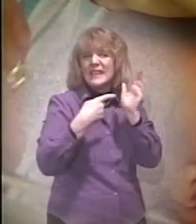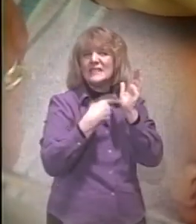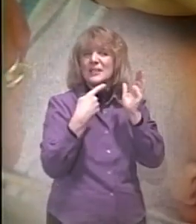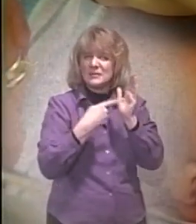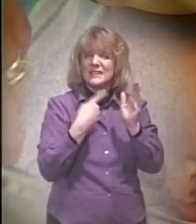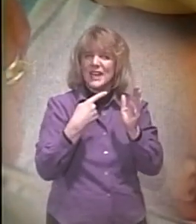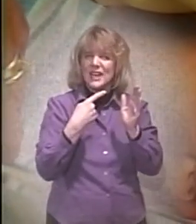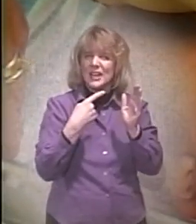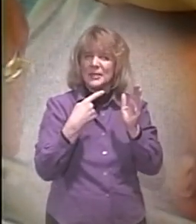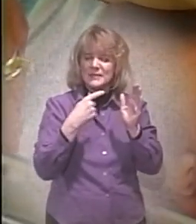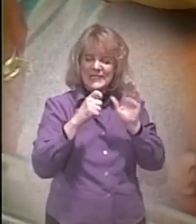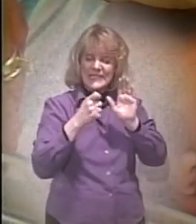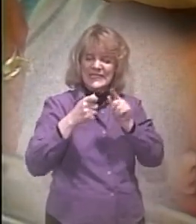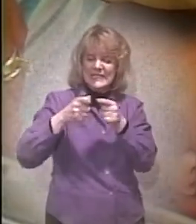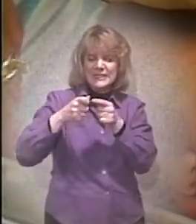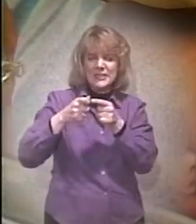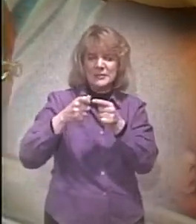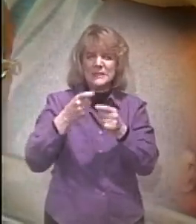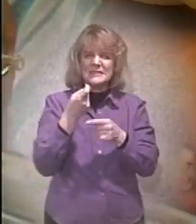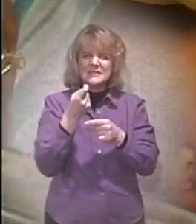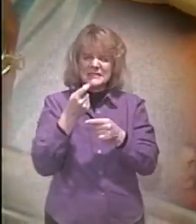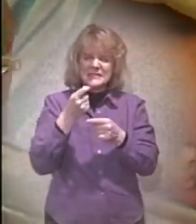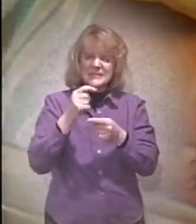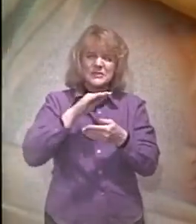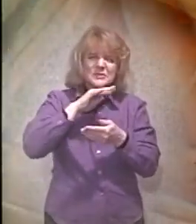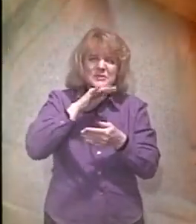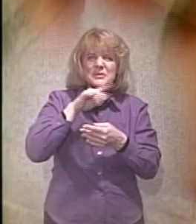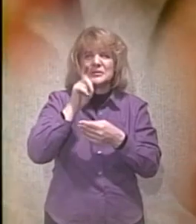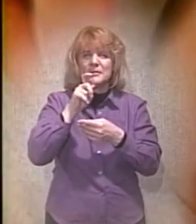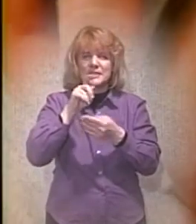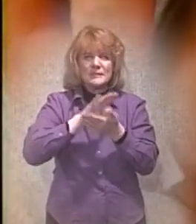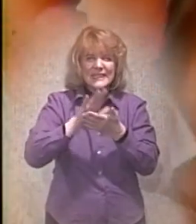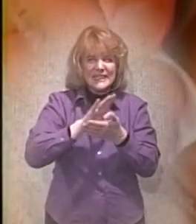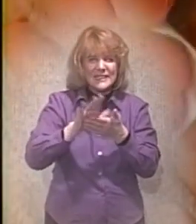from reaching the ear and result in an unnecessary referral.